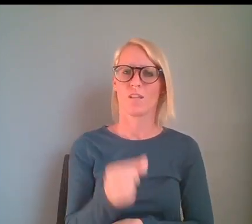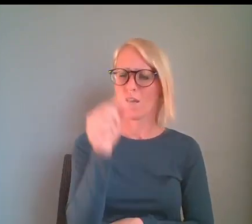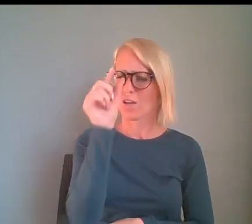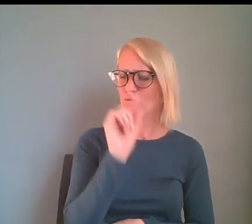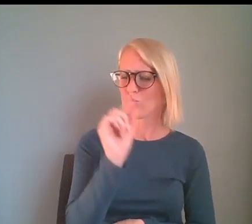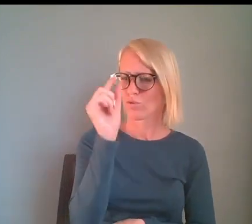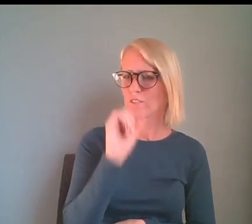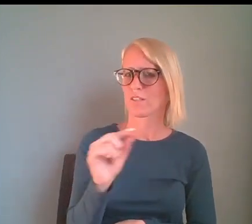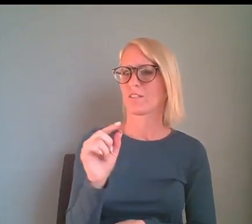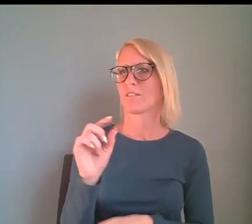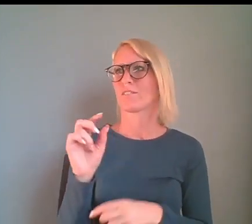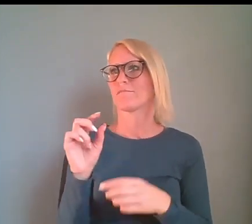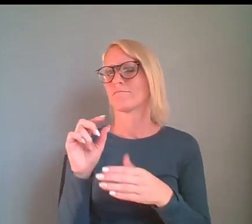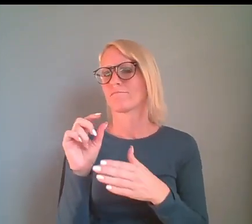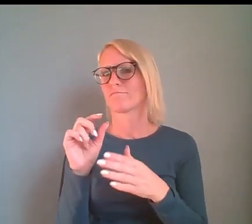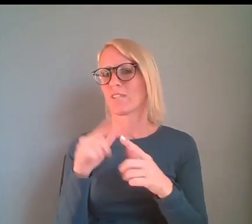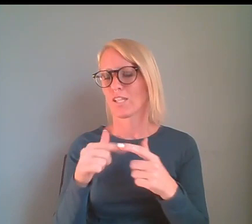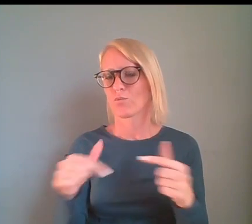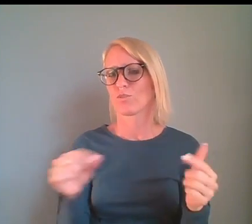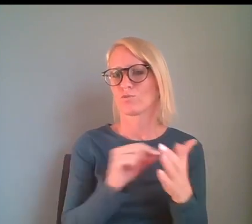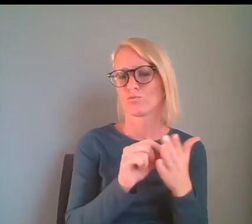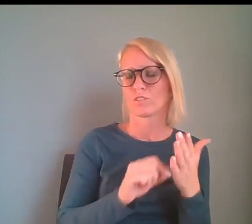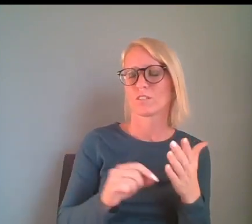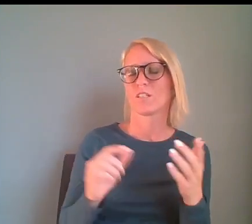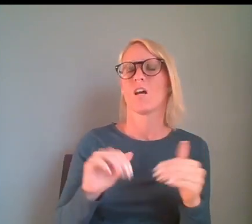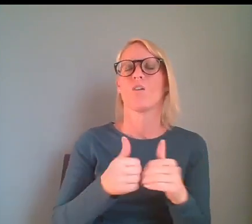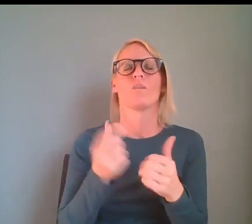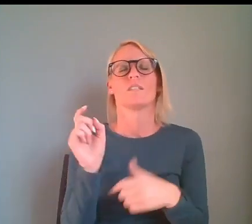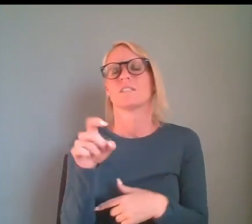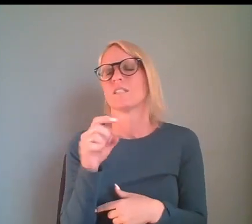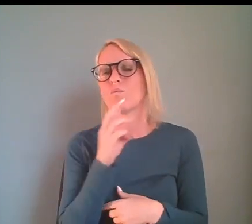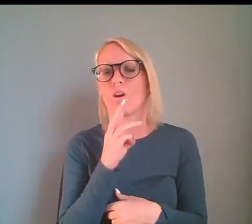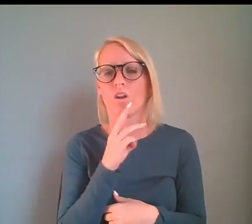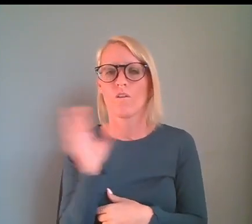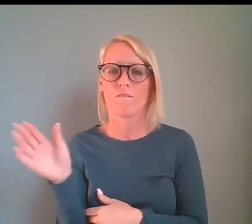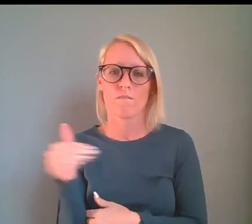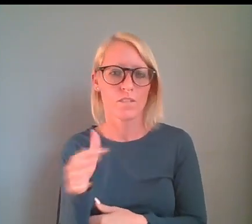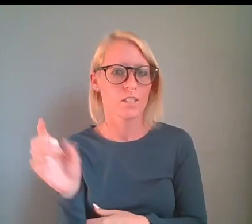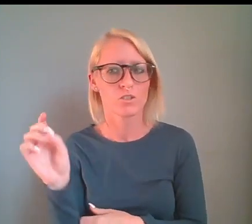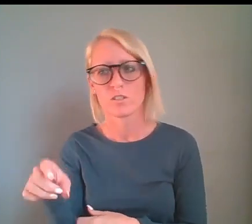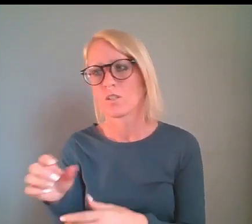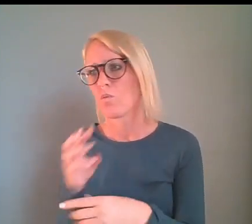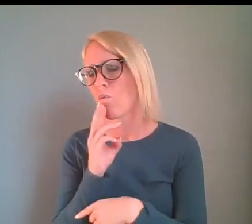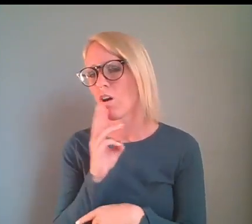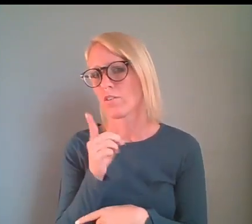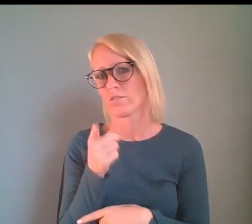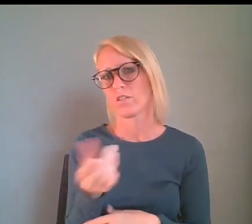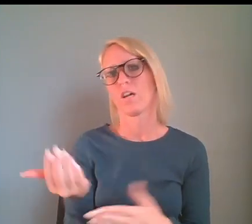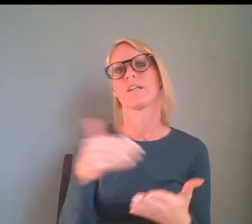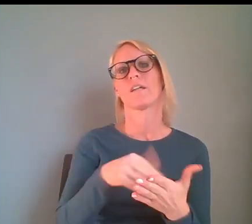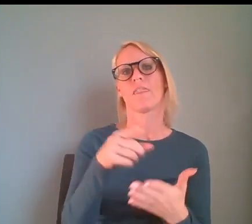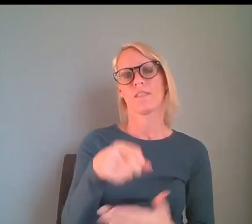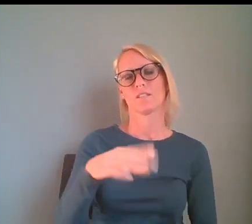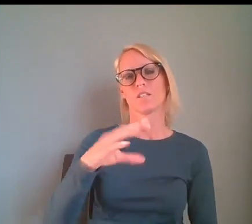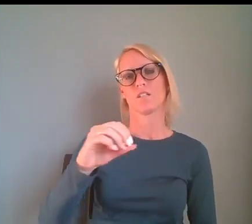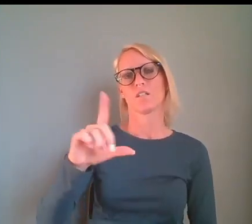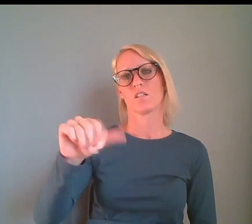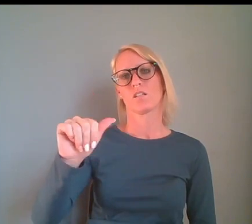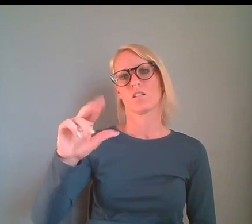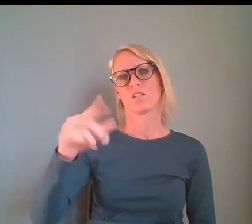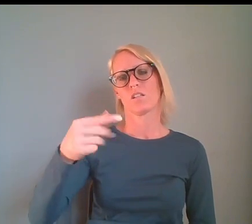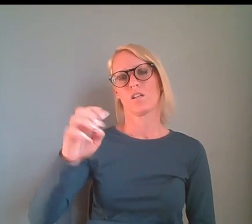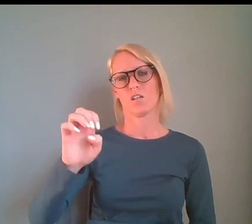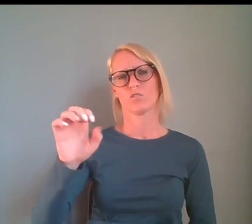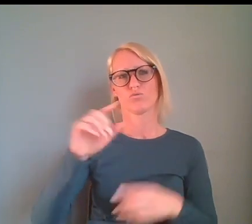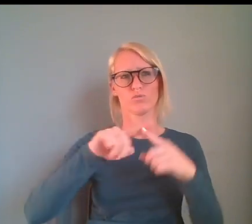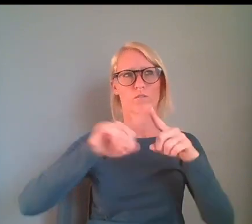we needed water so bad, and then the fish need water, and this is a collage again. And I do like to kind of abstract my faces